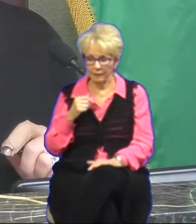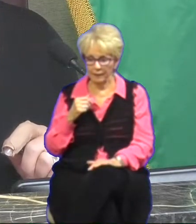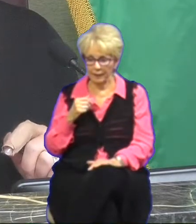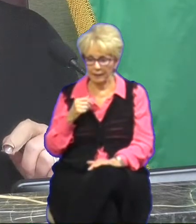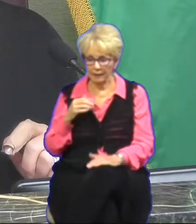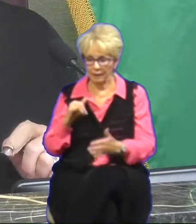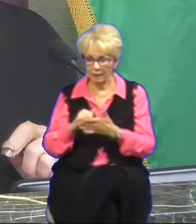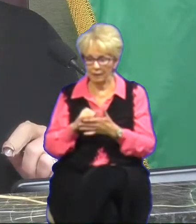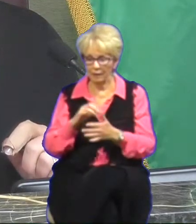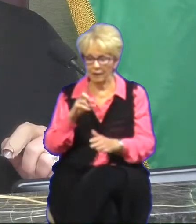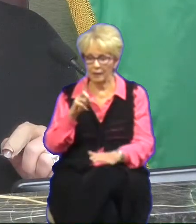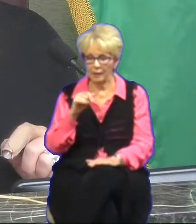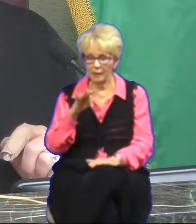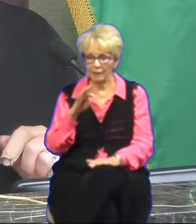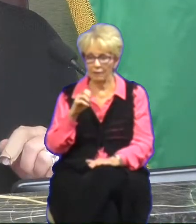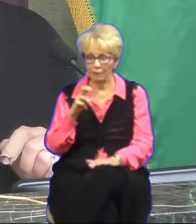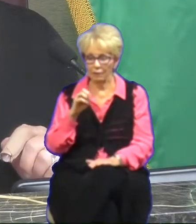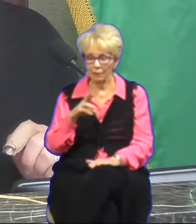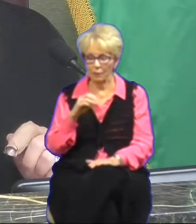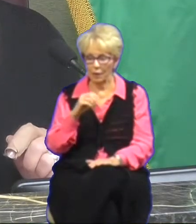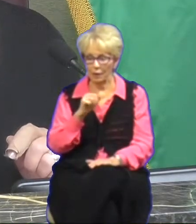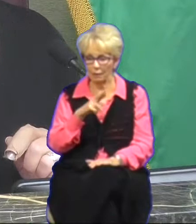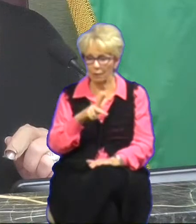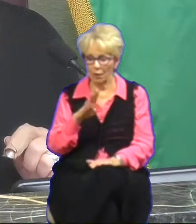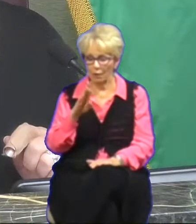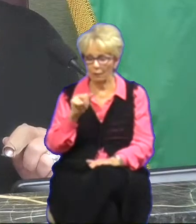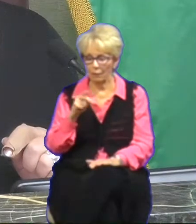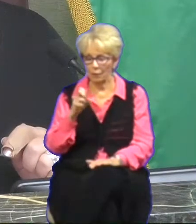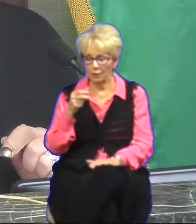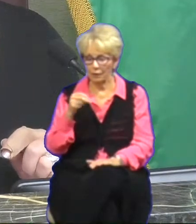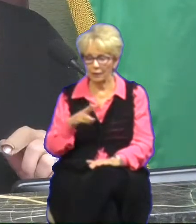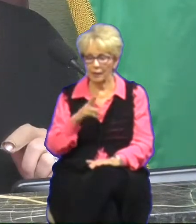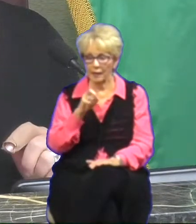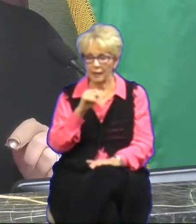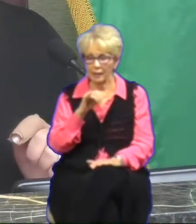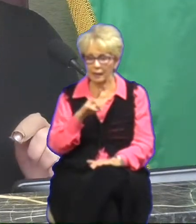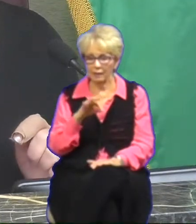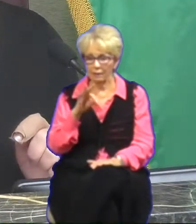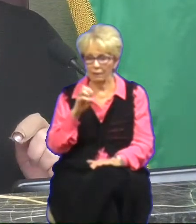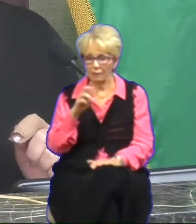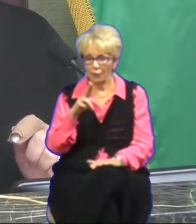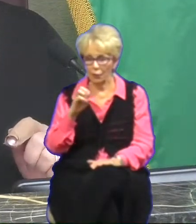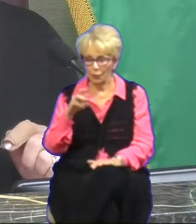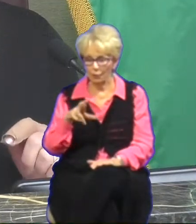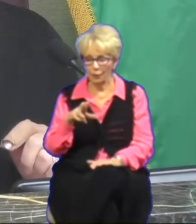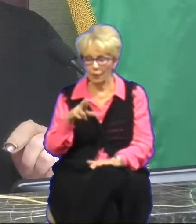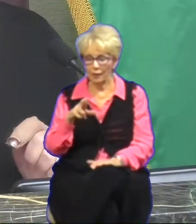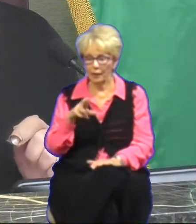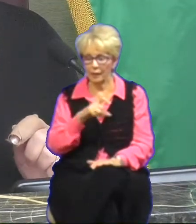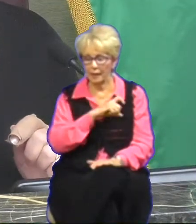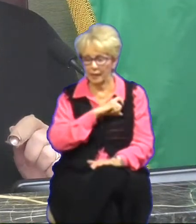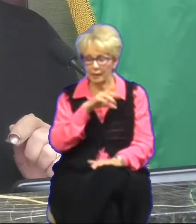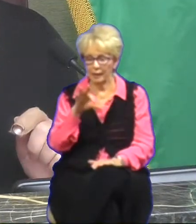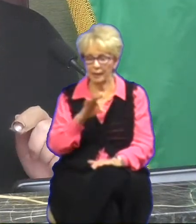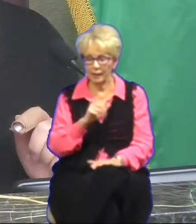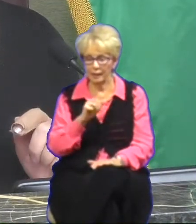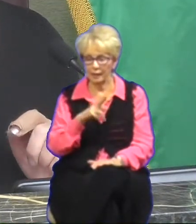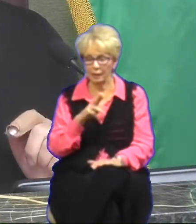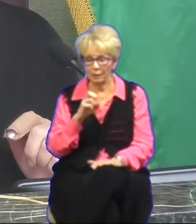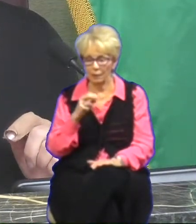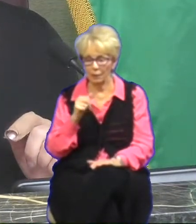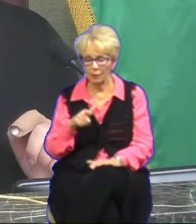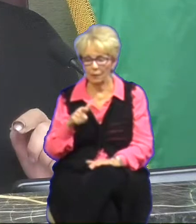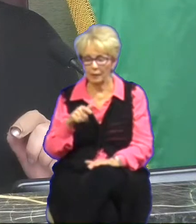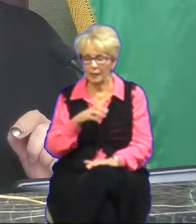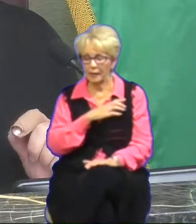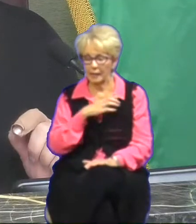of David Ferber and Mark Bradshaw. David Ferber is a public safety appointee. Mark Bradshaw is a